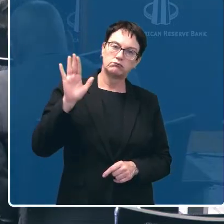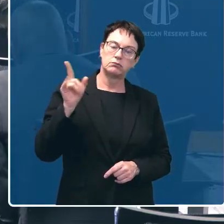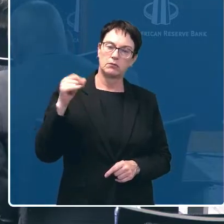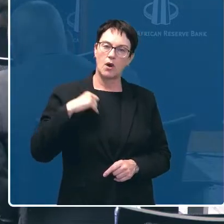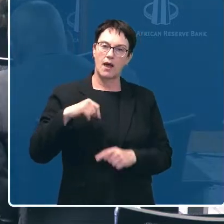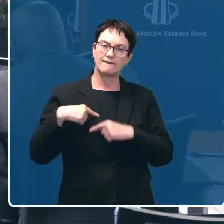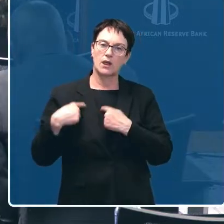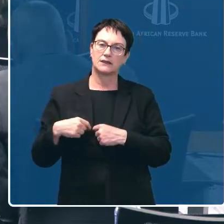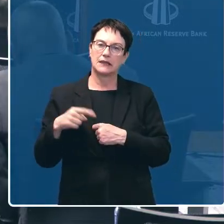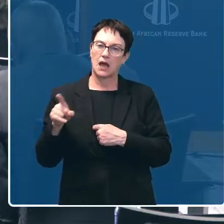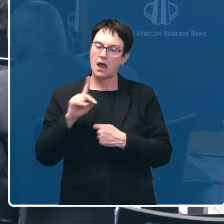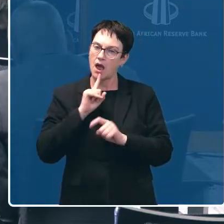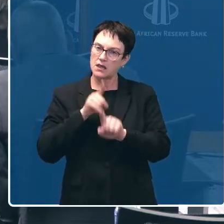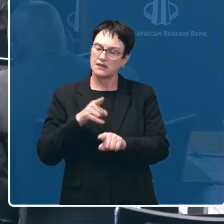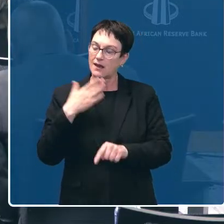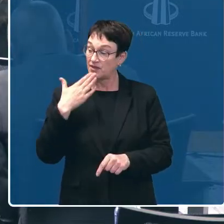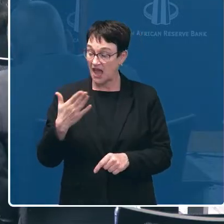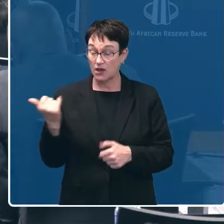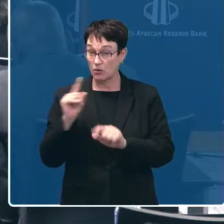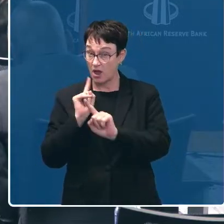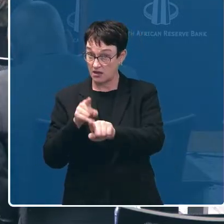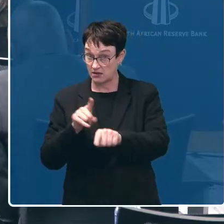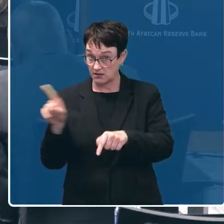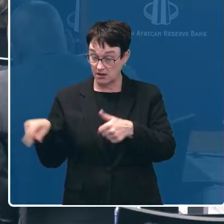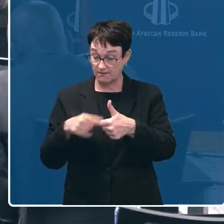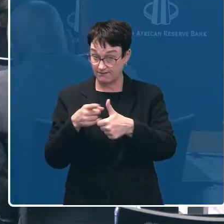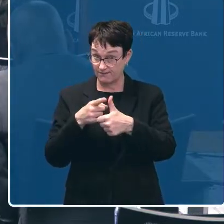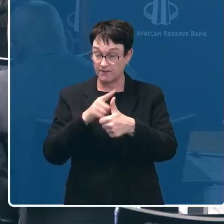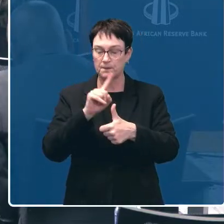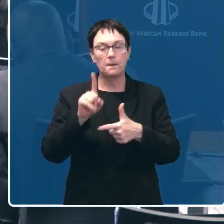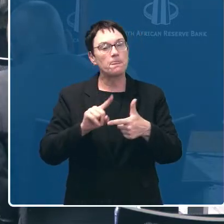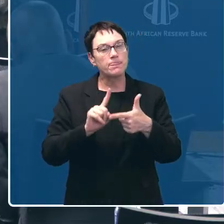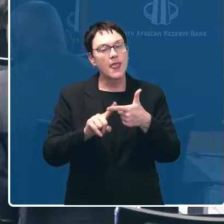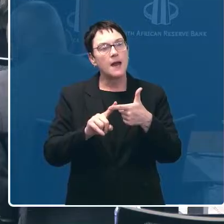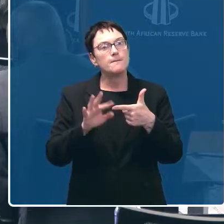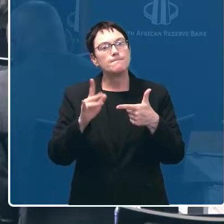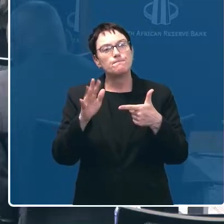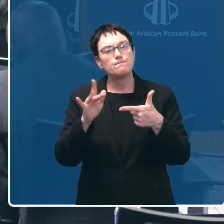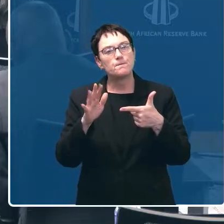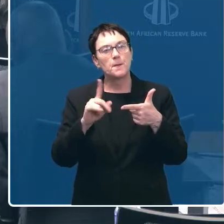You can deal with that. And then,